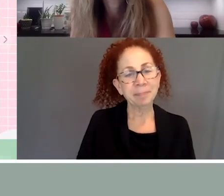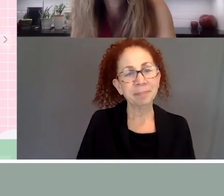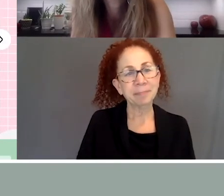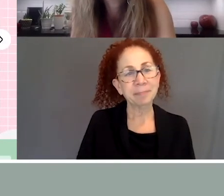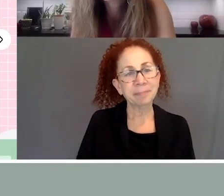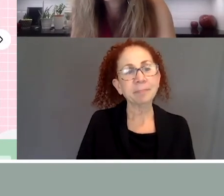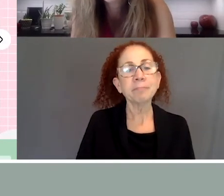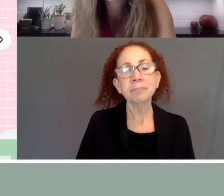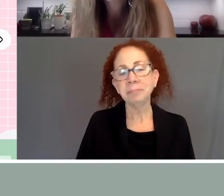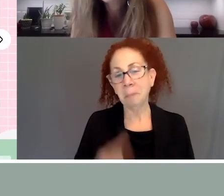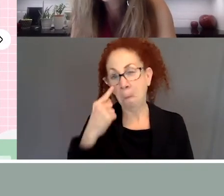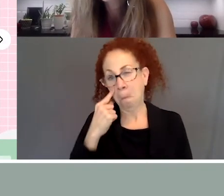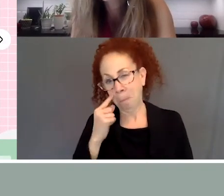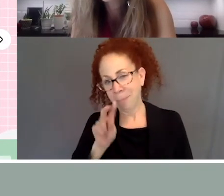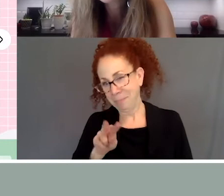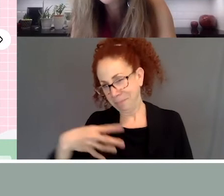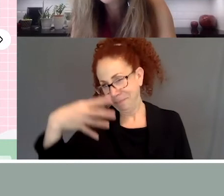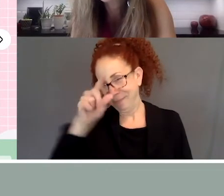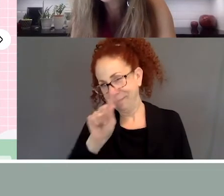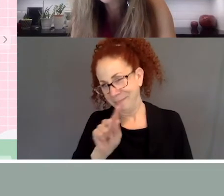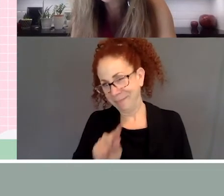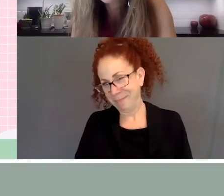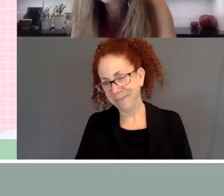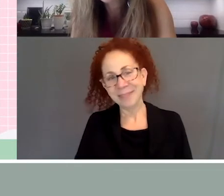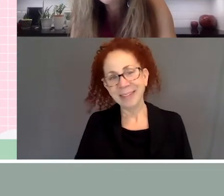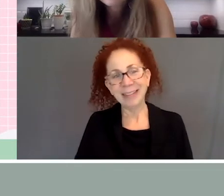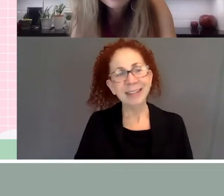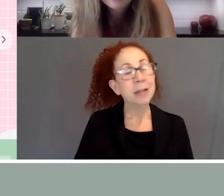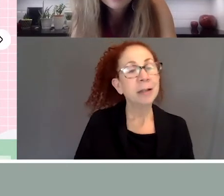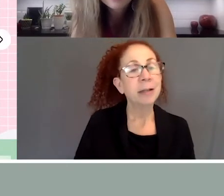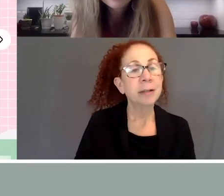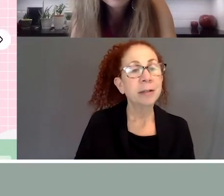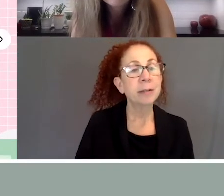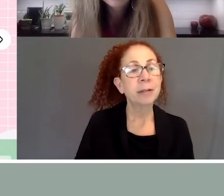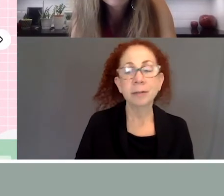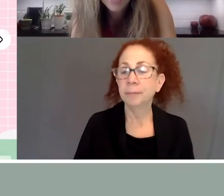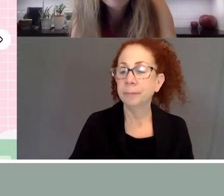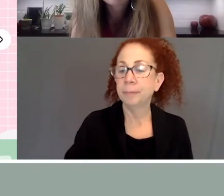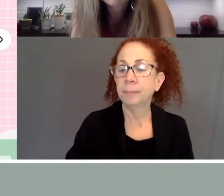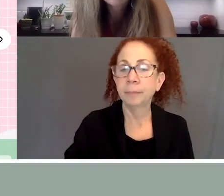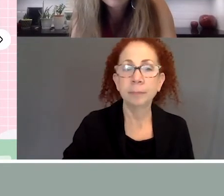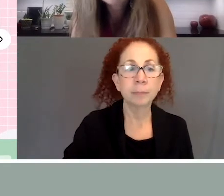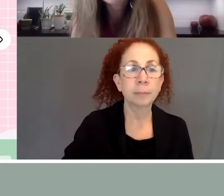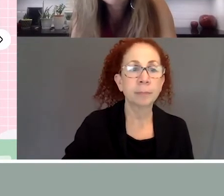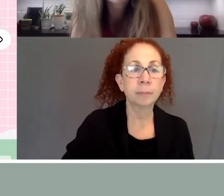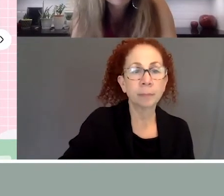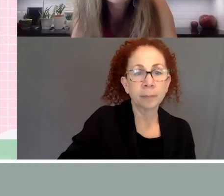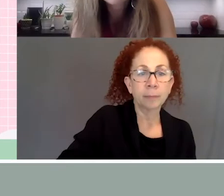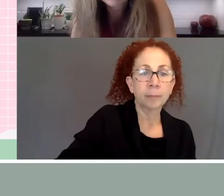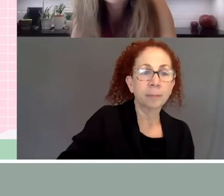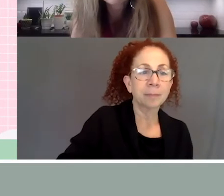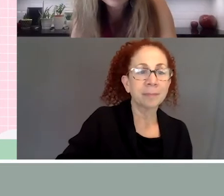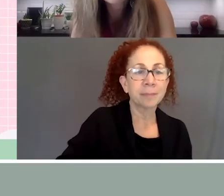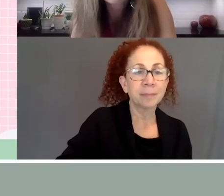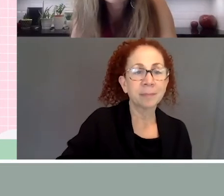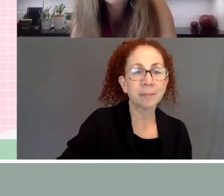Okay, I'm gonna see, I'm gonna peek and see what some of the answers are here. Okay, wow, okay, awesome. Of course,